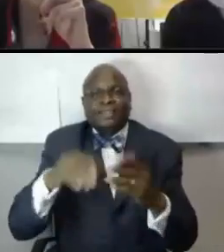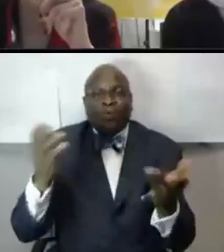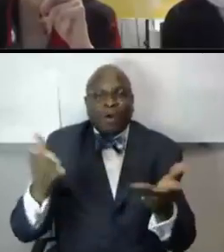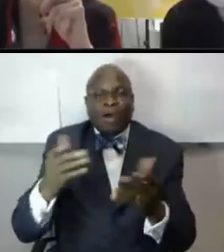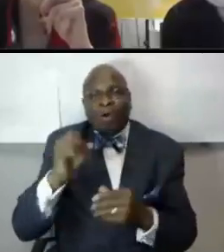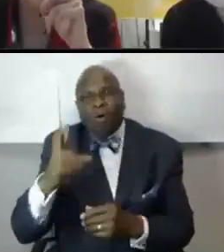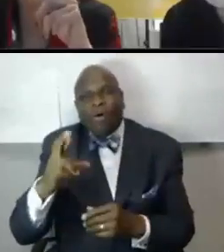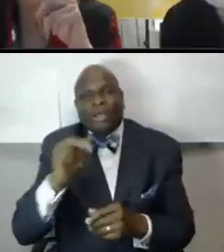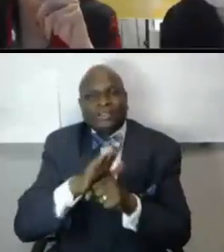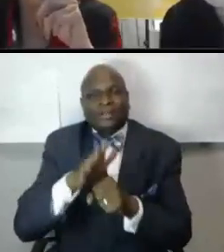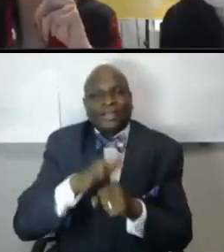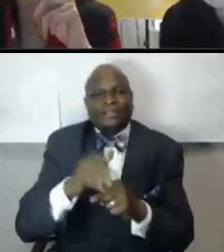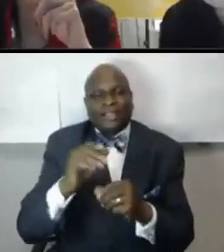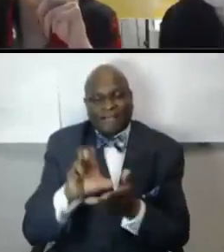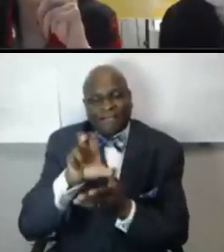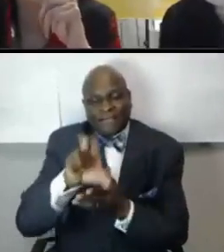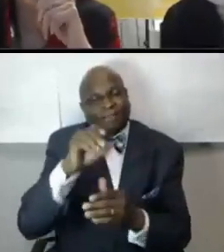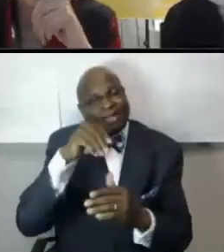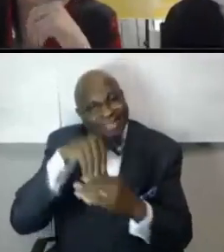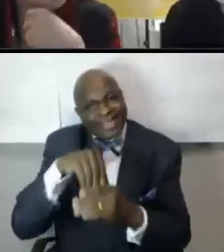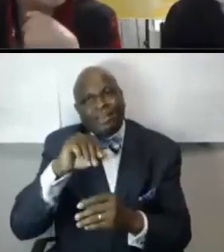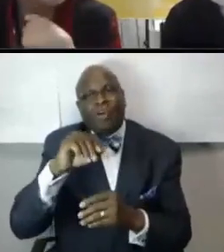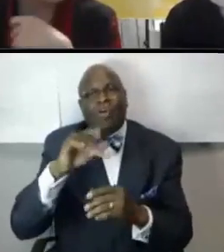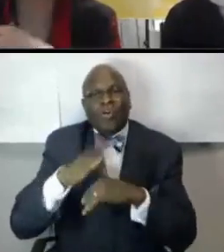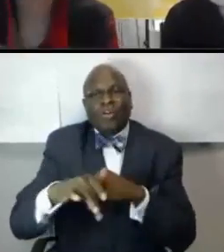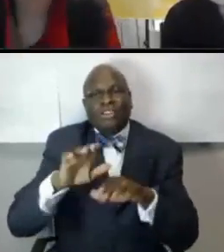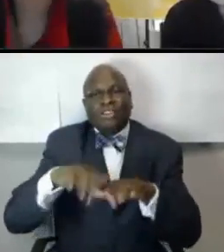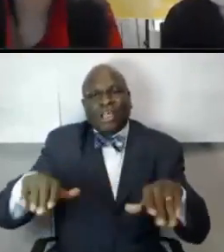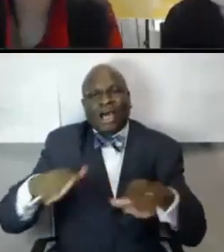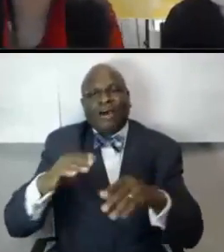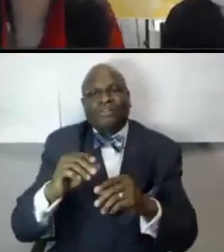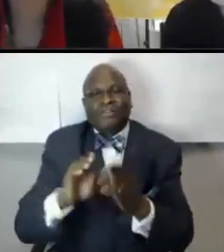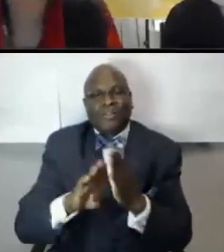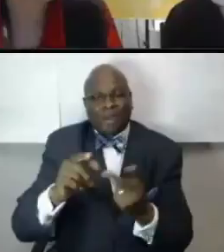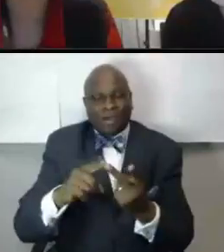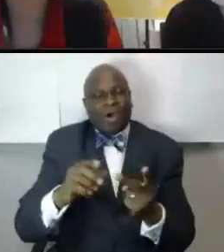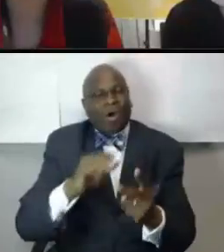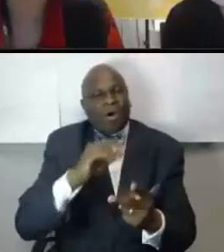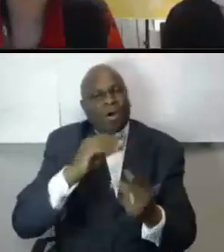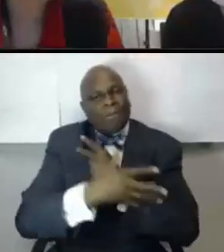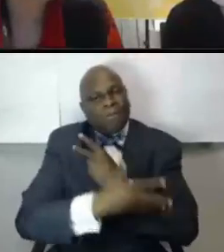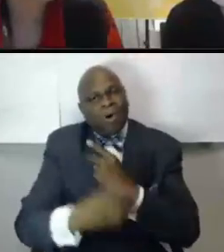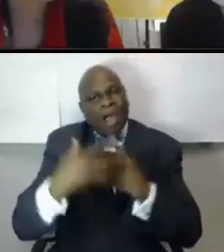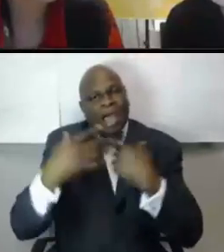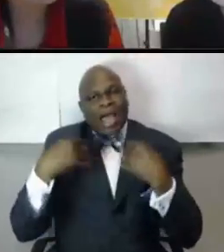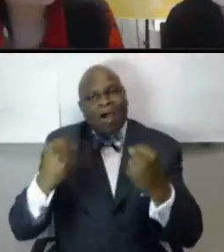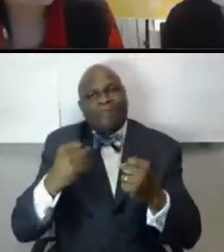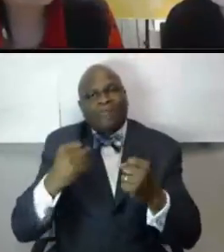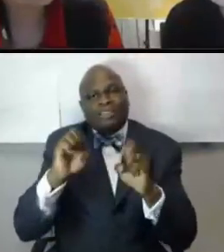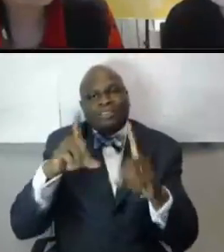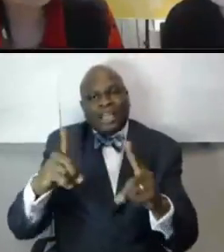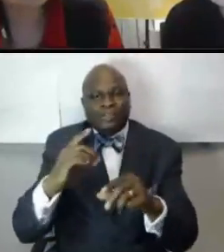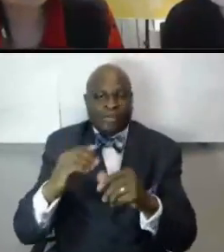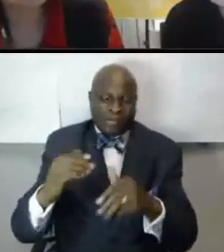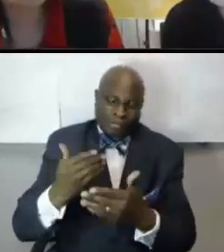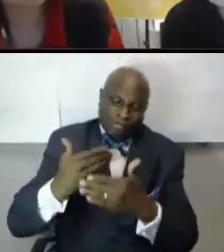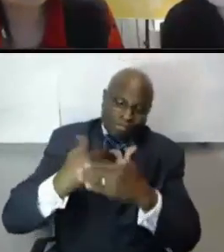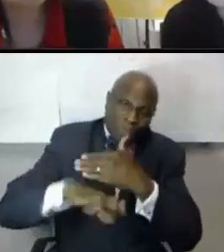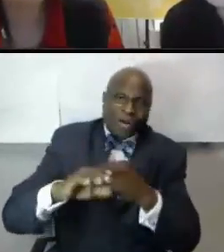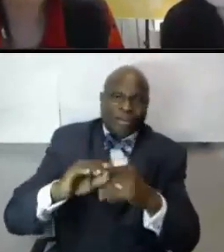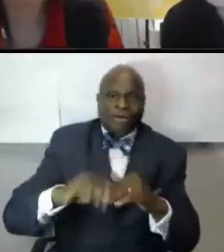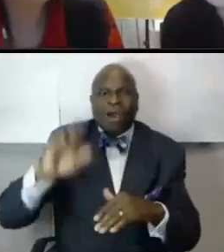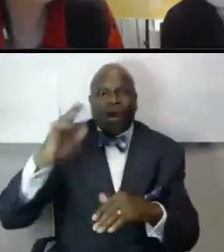or insufficient investment in early child development. Poor health, education in later years. And I don't